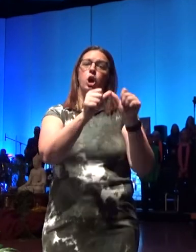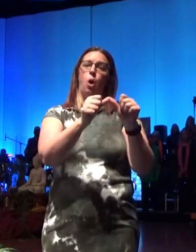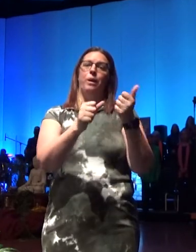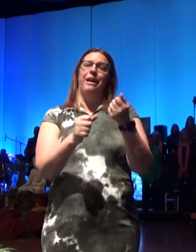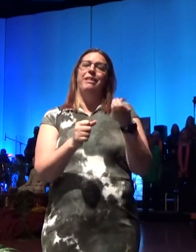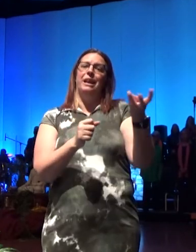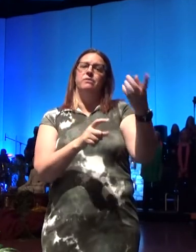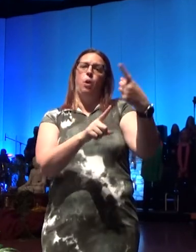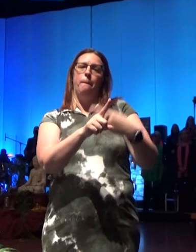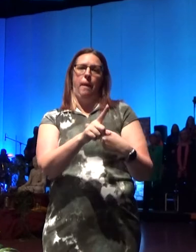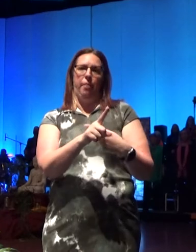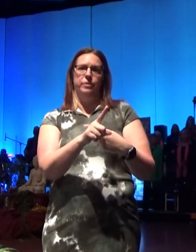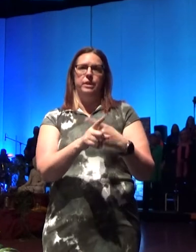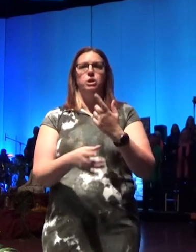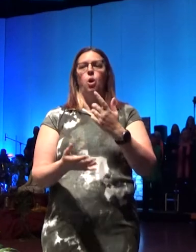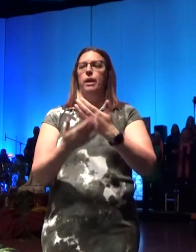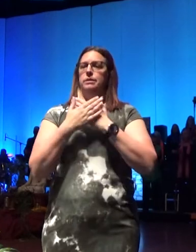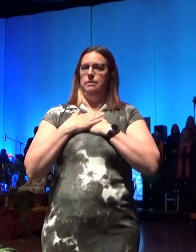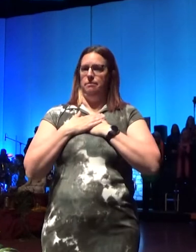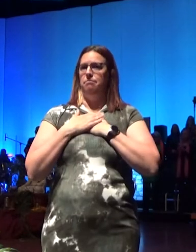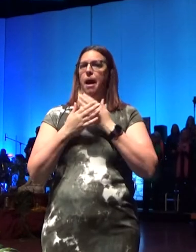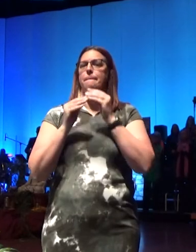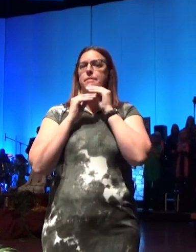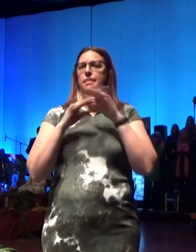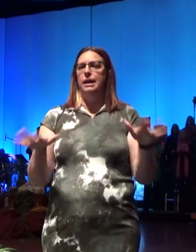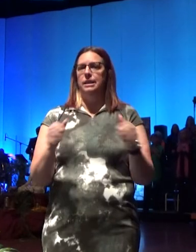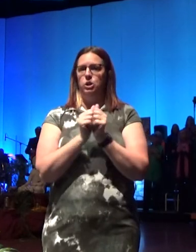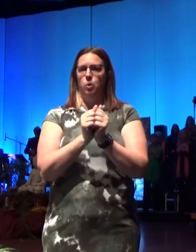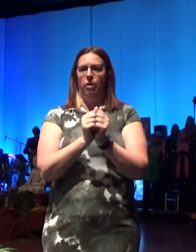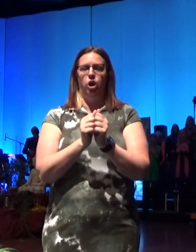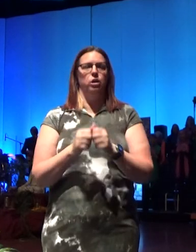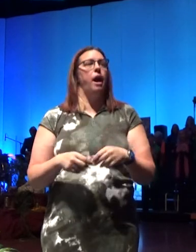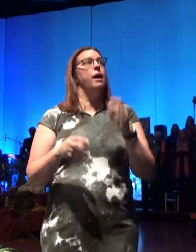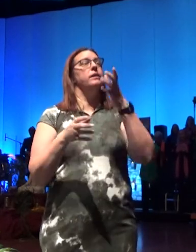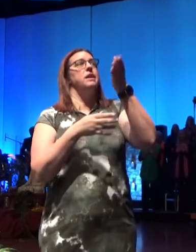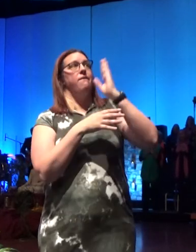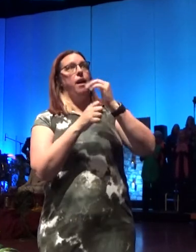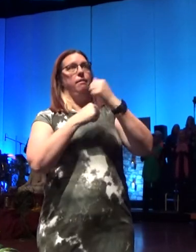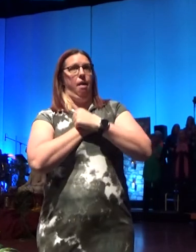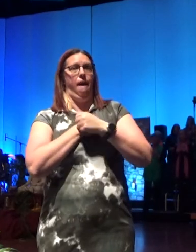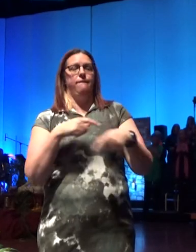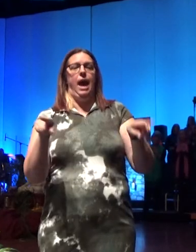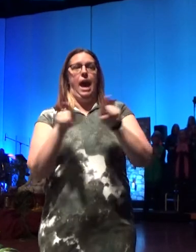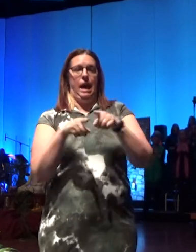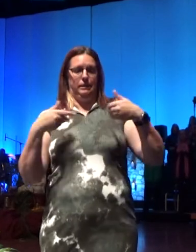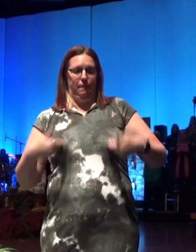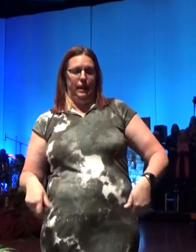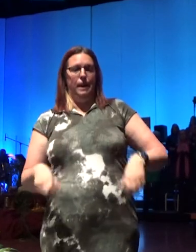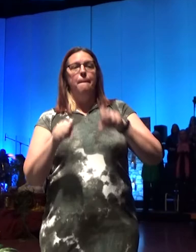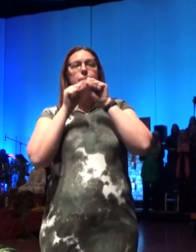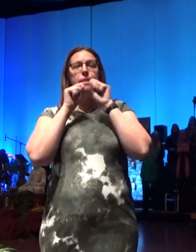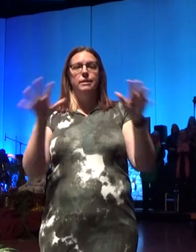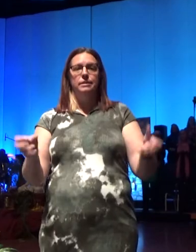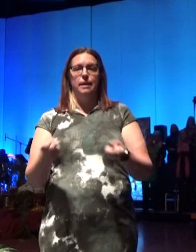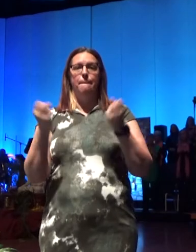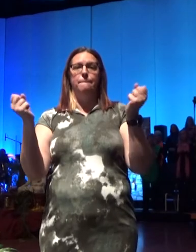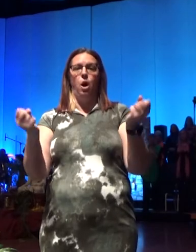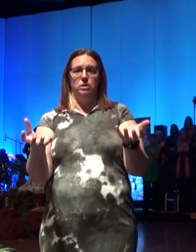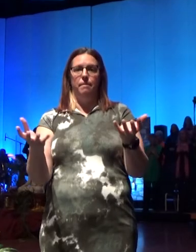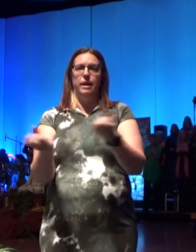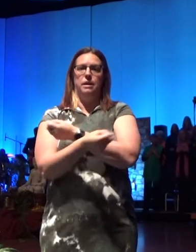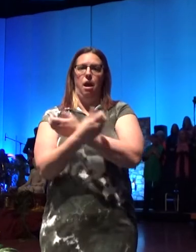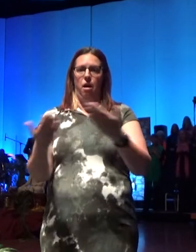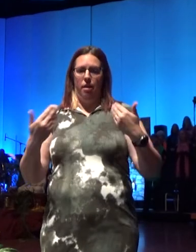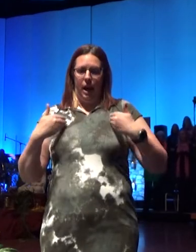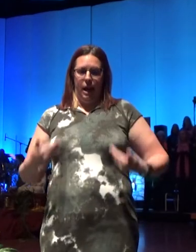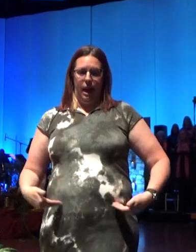and we can say our offering blessing together. Divine love, as me, blesses and multiplies all that I am, all that I